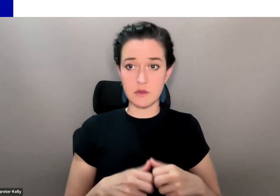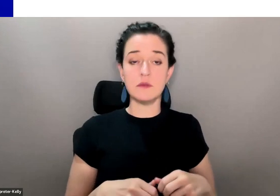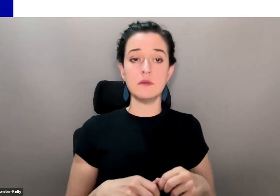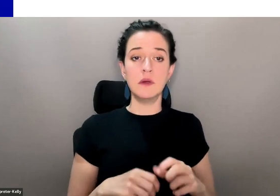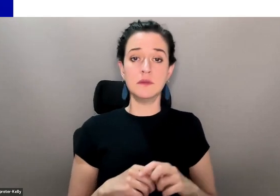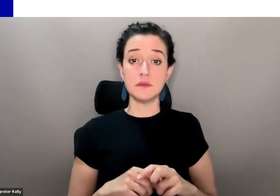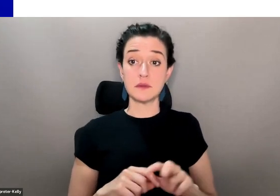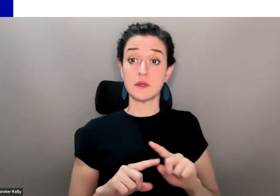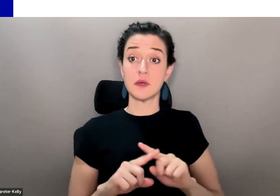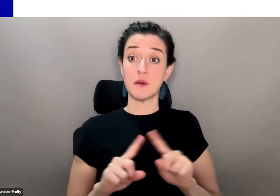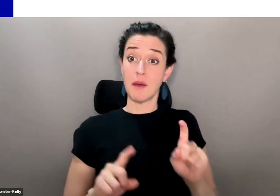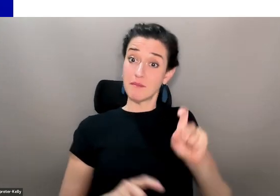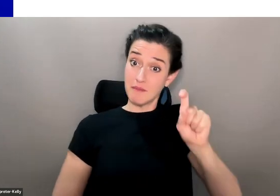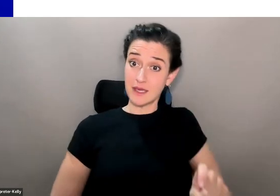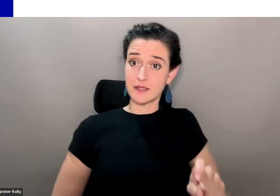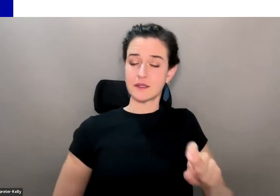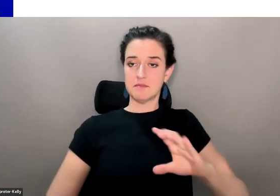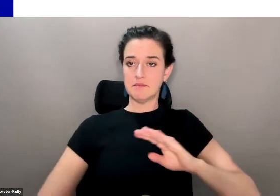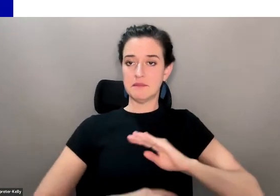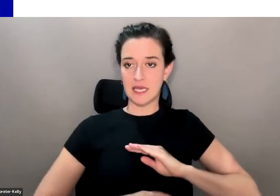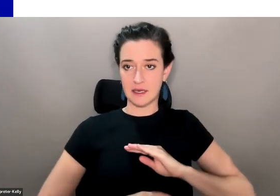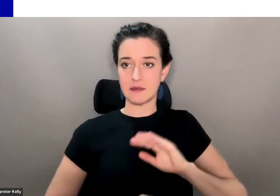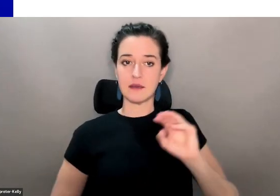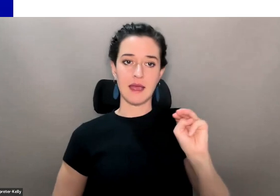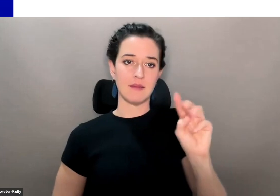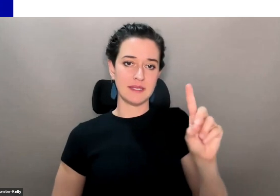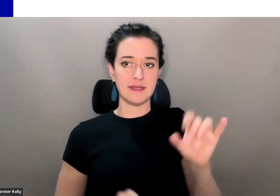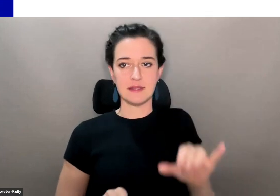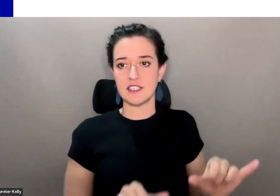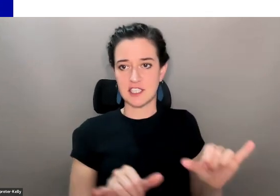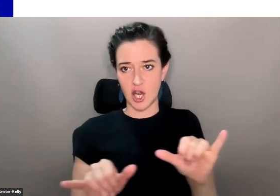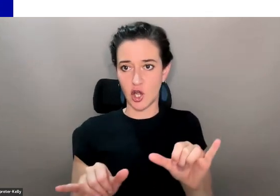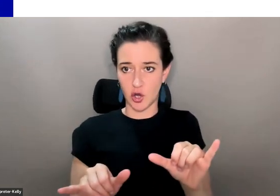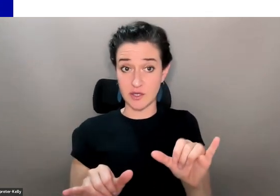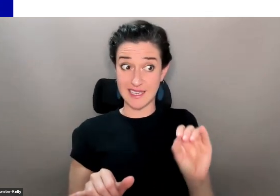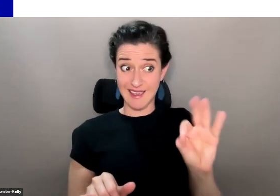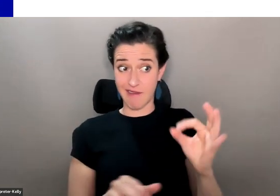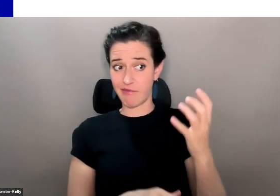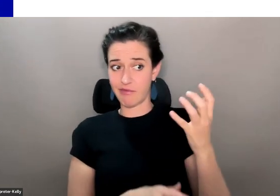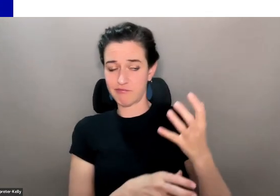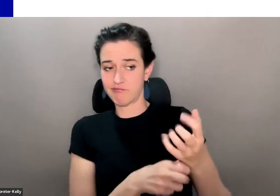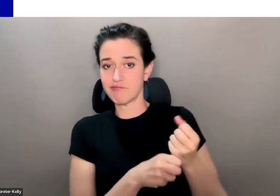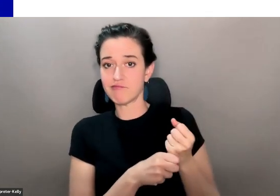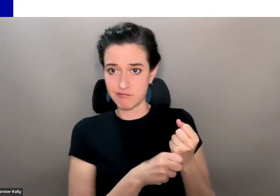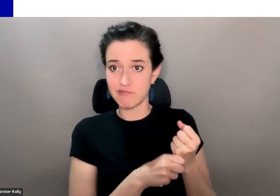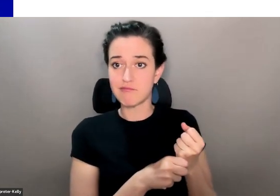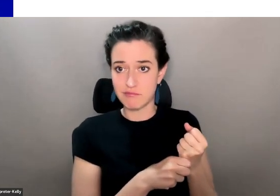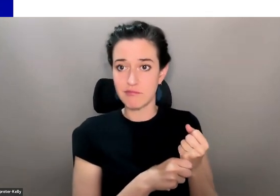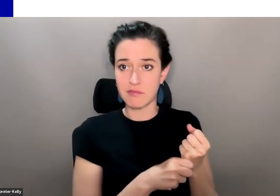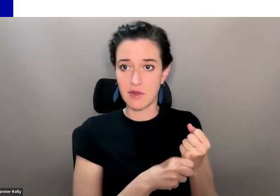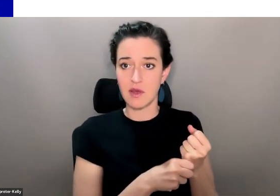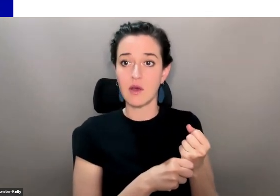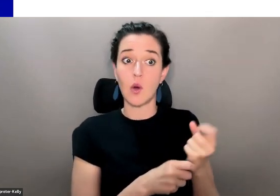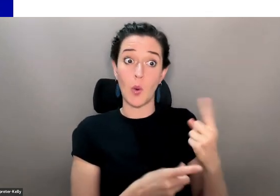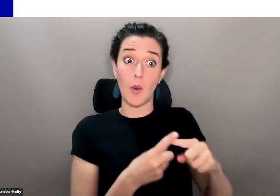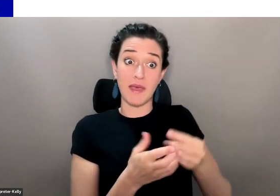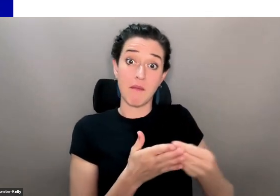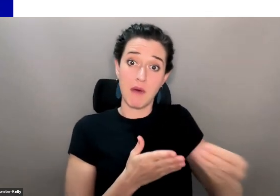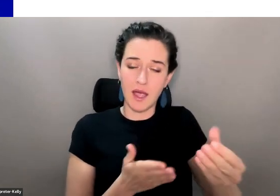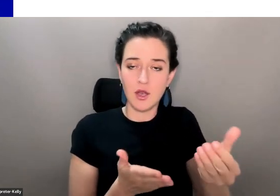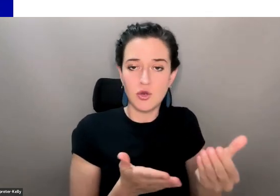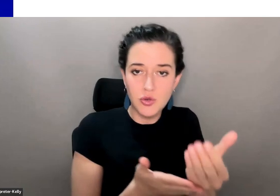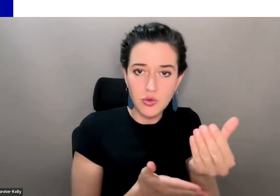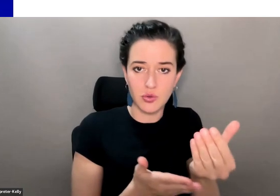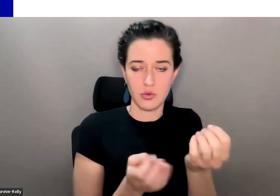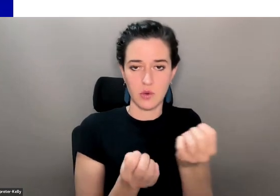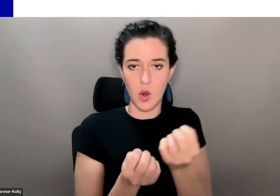meet the MDE standards as the recipient acquires new medical diagnostic equipment. There's